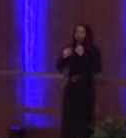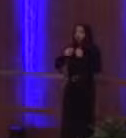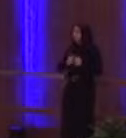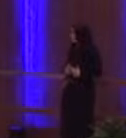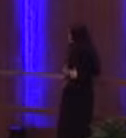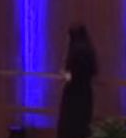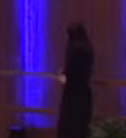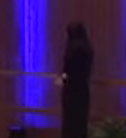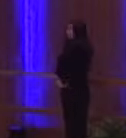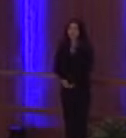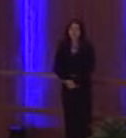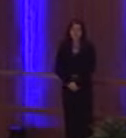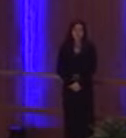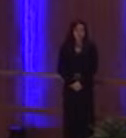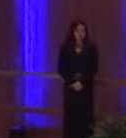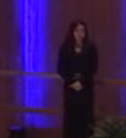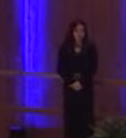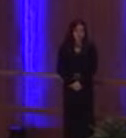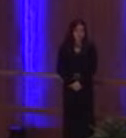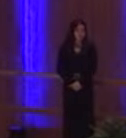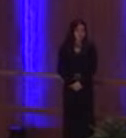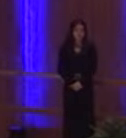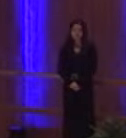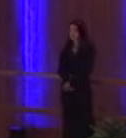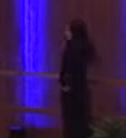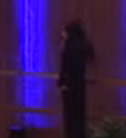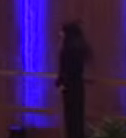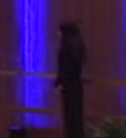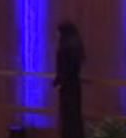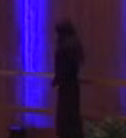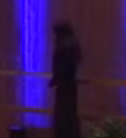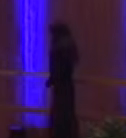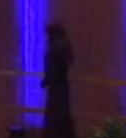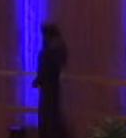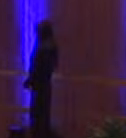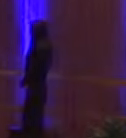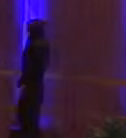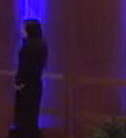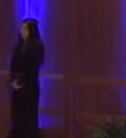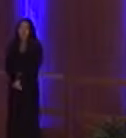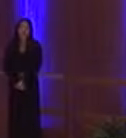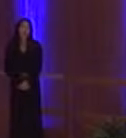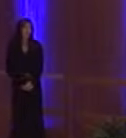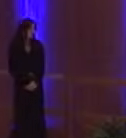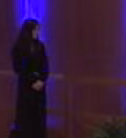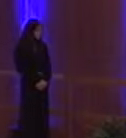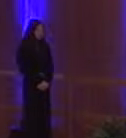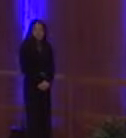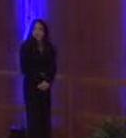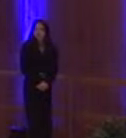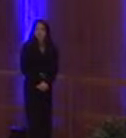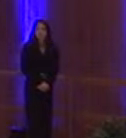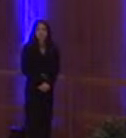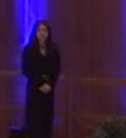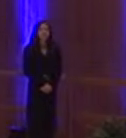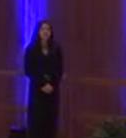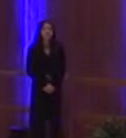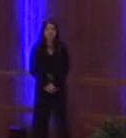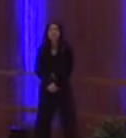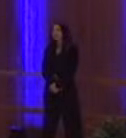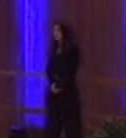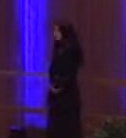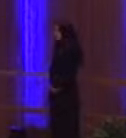week. I had a group and I was supposed to put the home together. I don't know if I got it. It's a pretty great reading. April